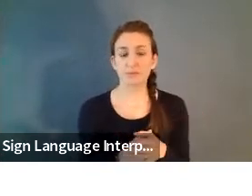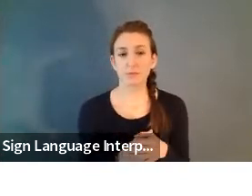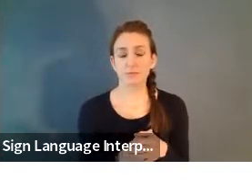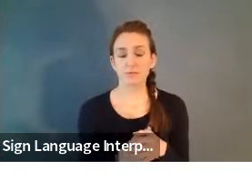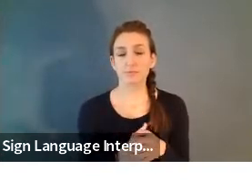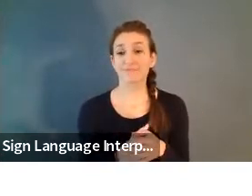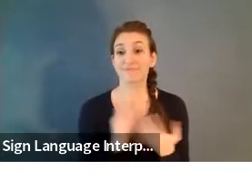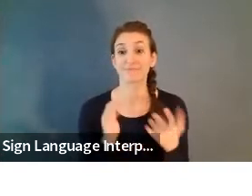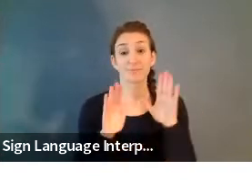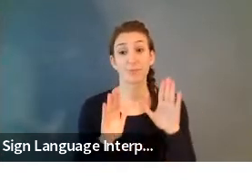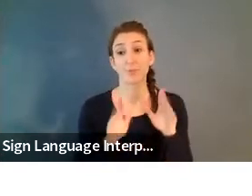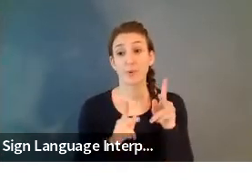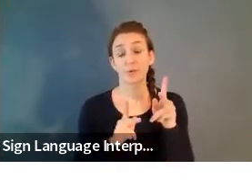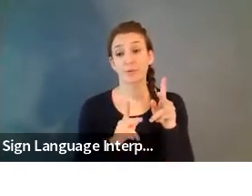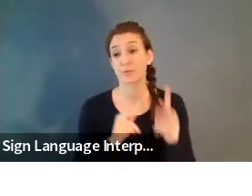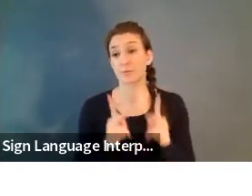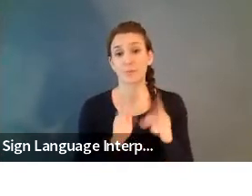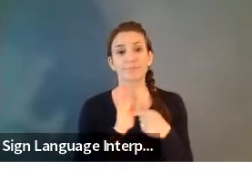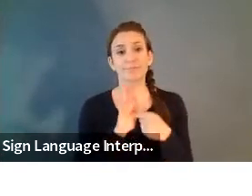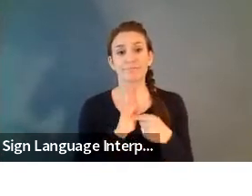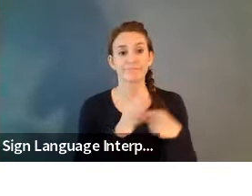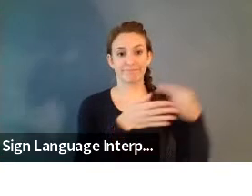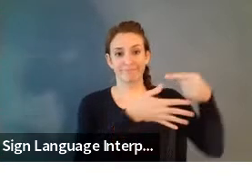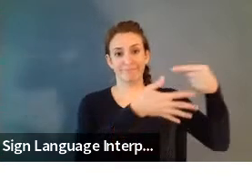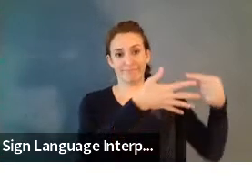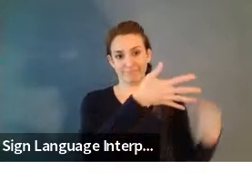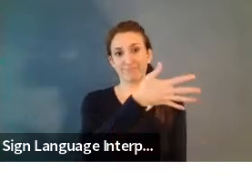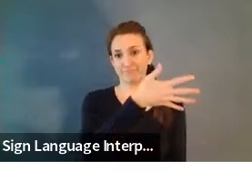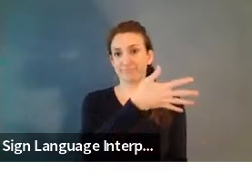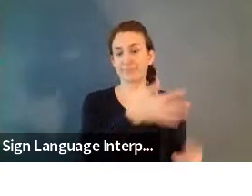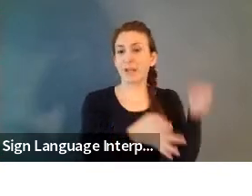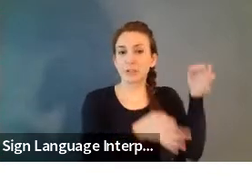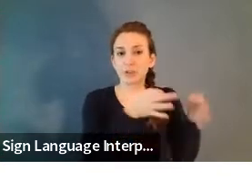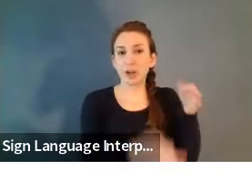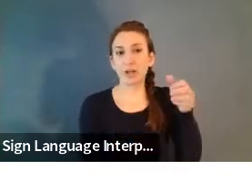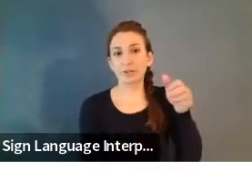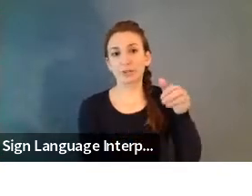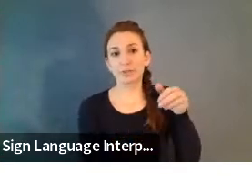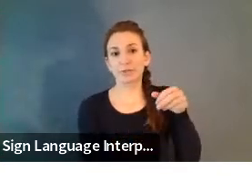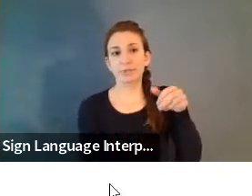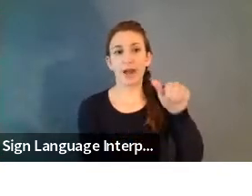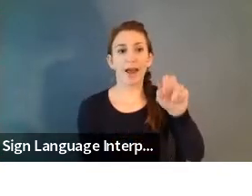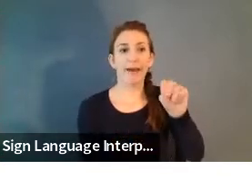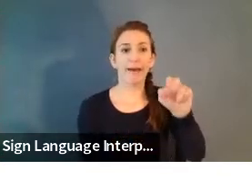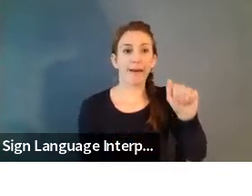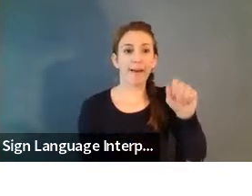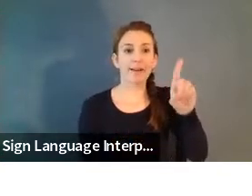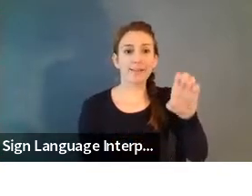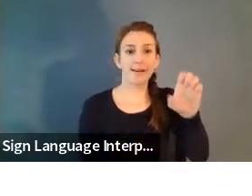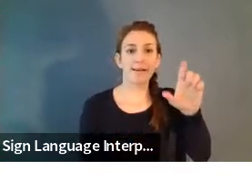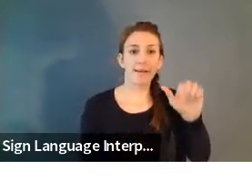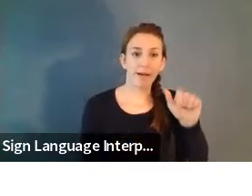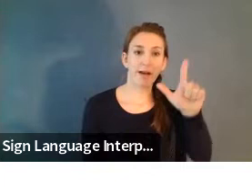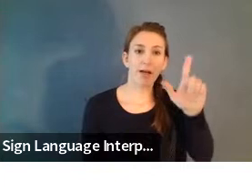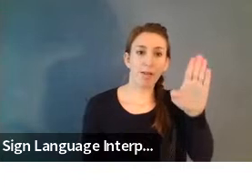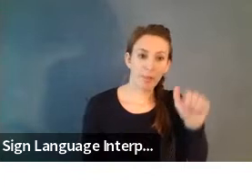people like the Honorable Judge Ana de Alba. We also have Fresno County District Attorney Lisa Smitkamp on board. So we